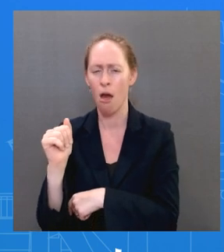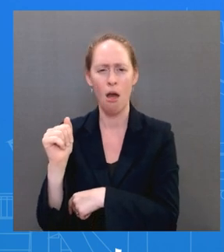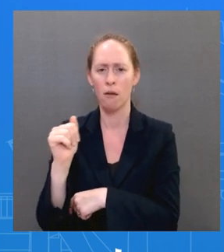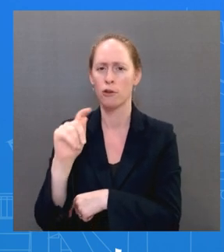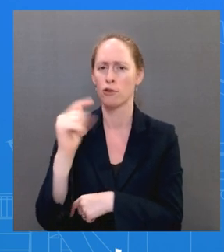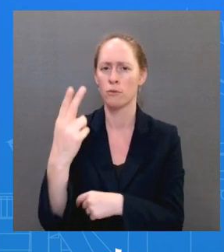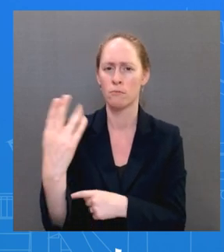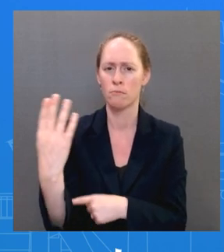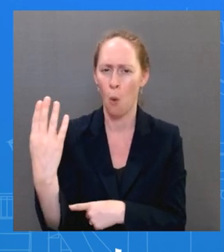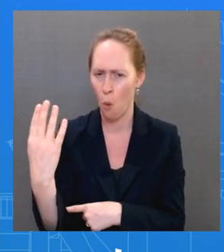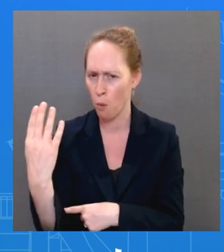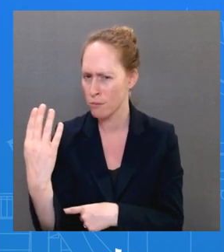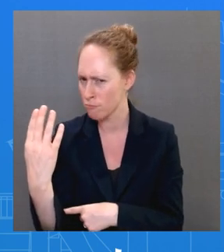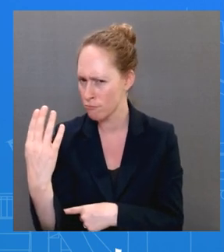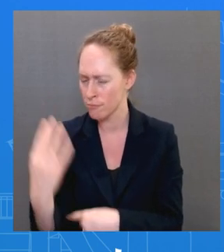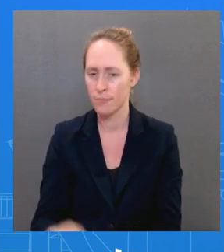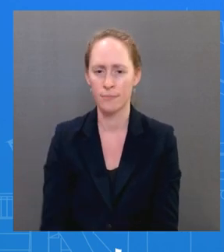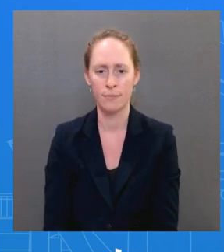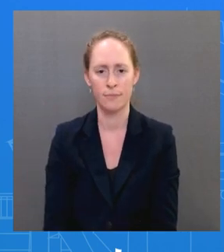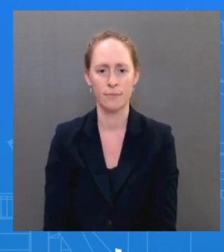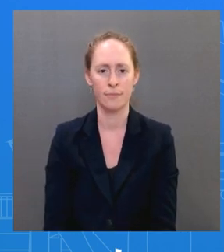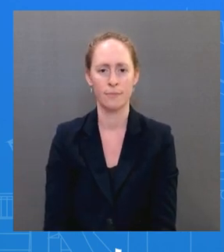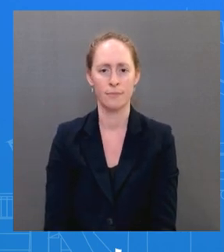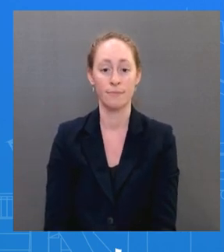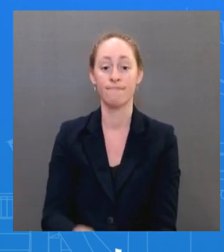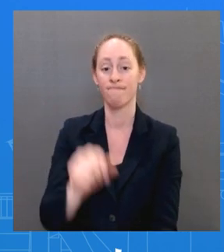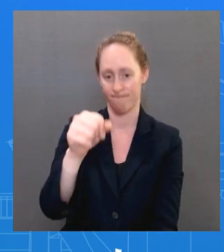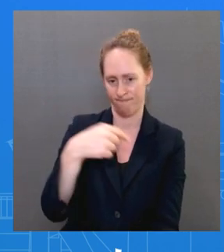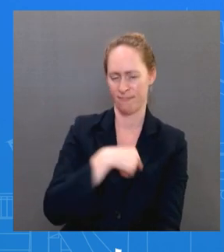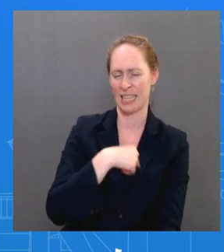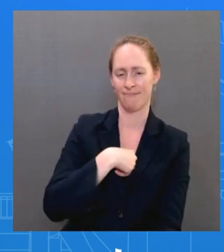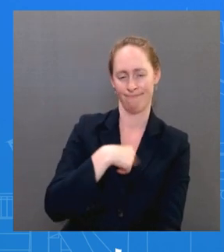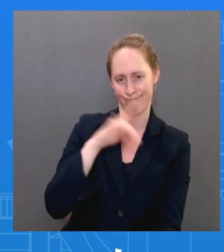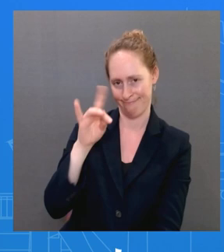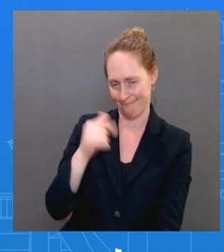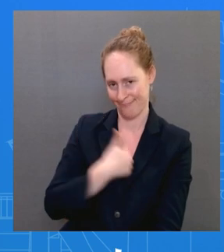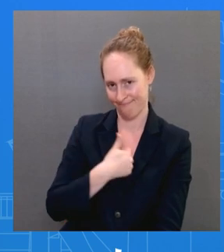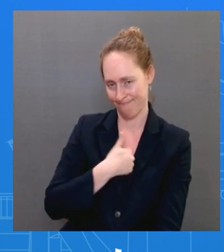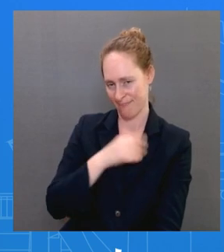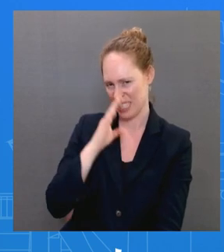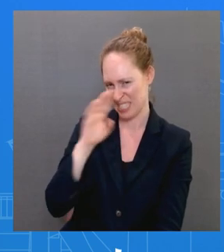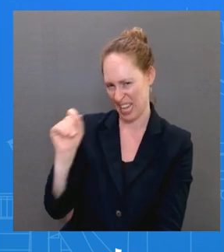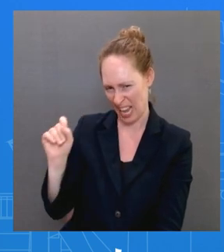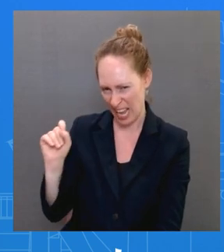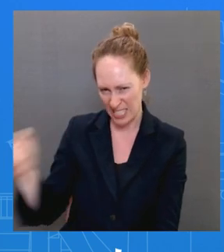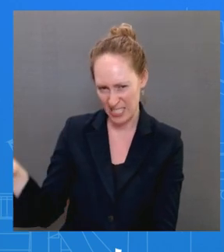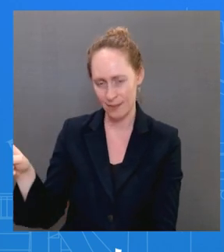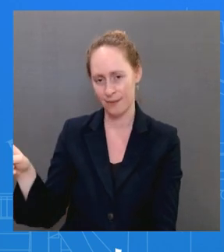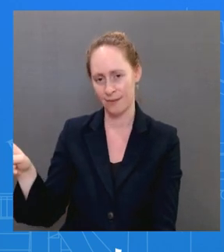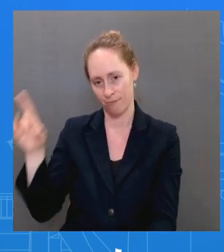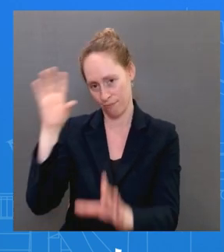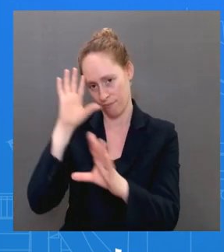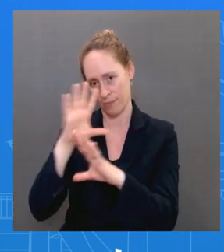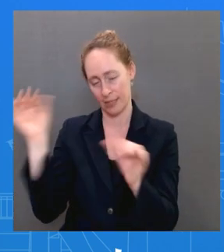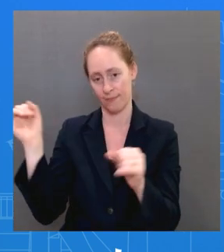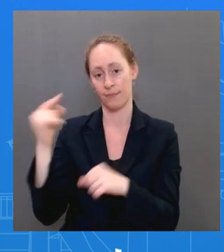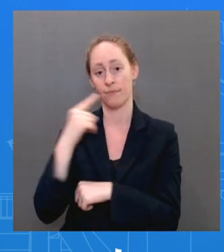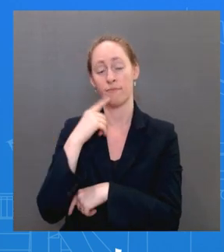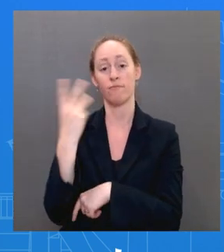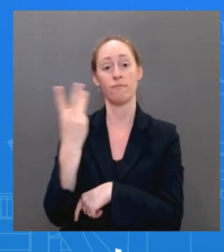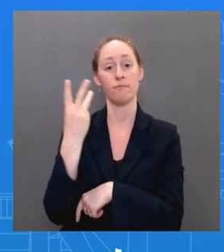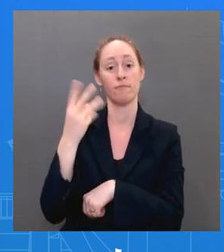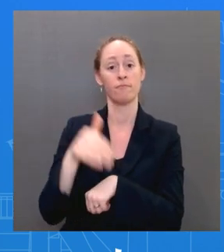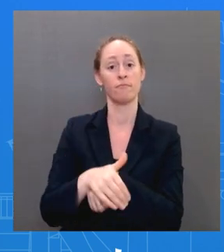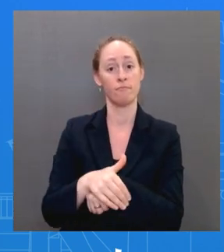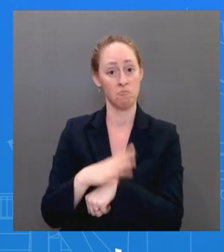him directly on Wednesday evening, 2 evenings ago, felt fine all day, felt fine in the evening. The